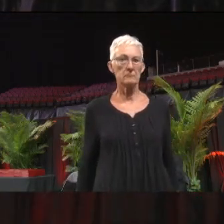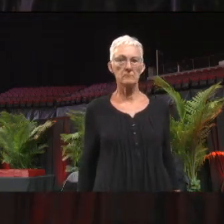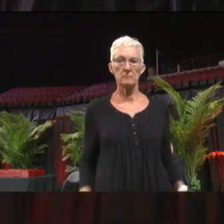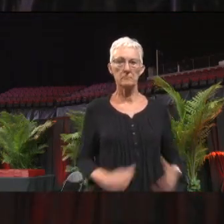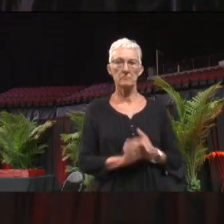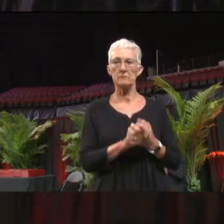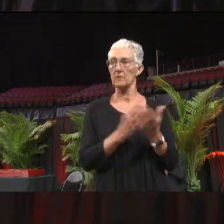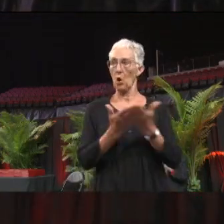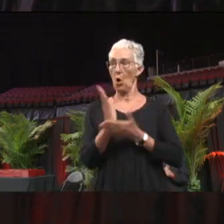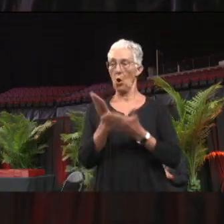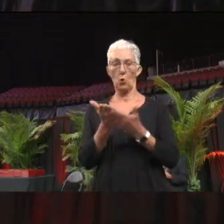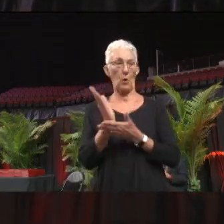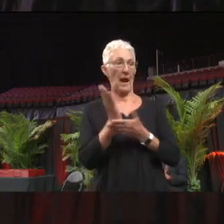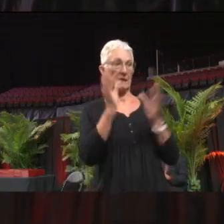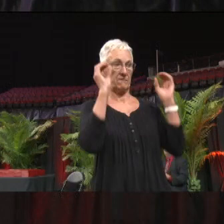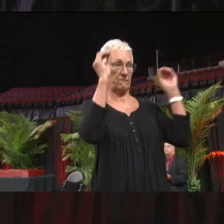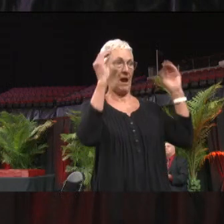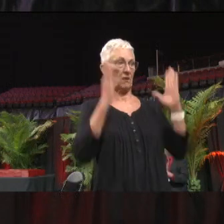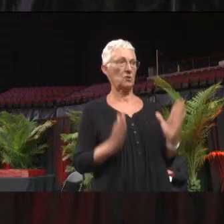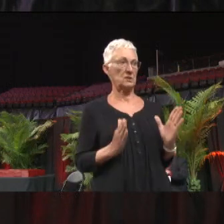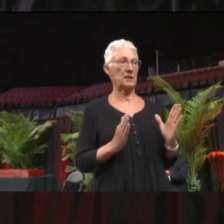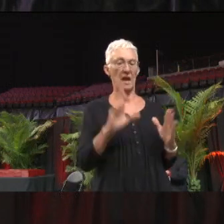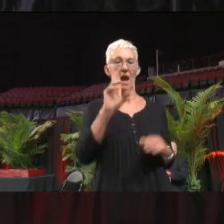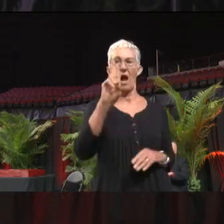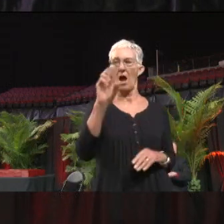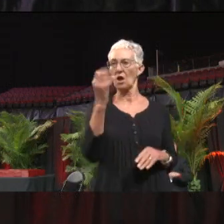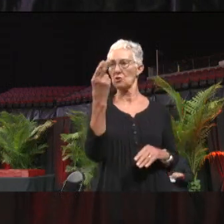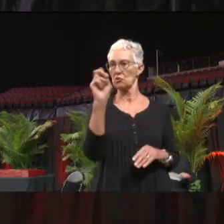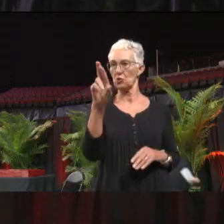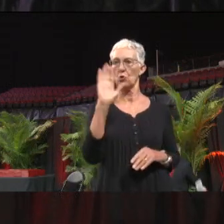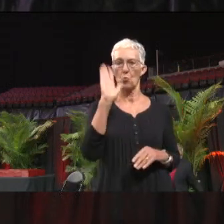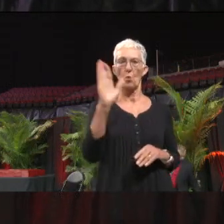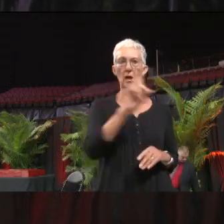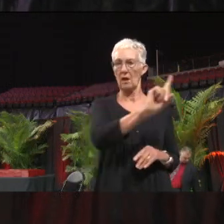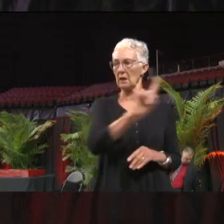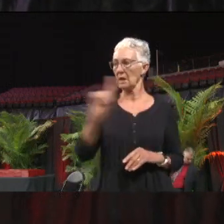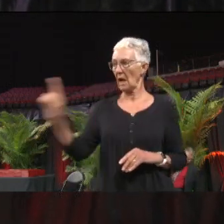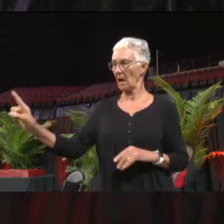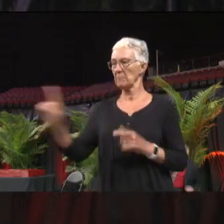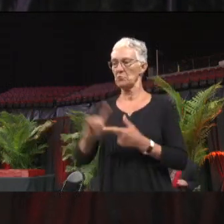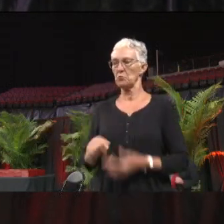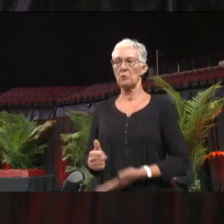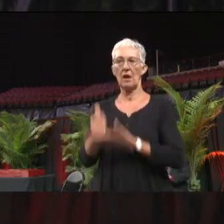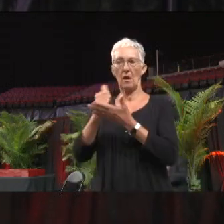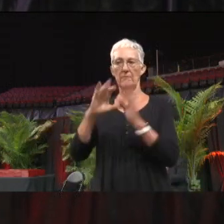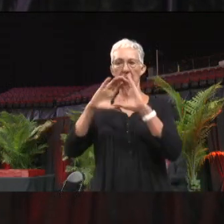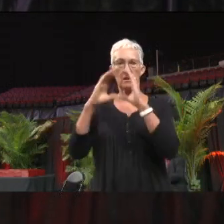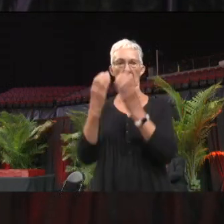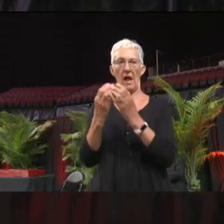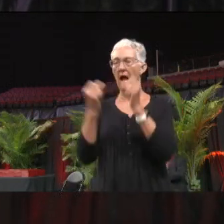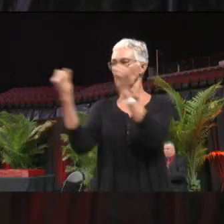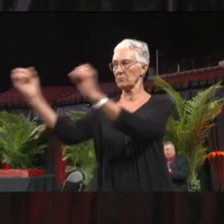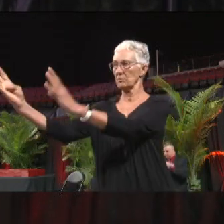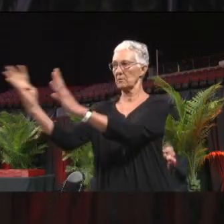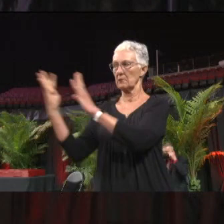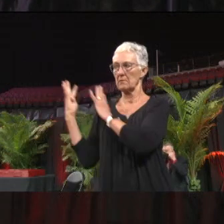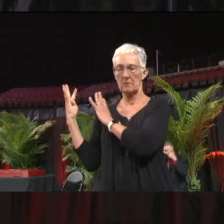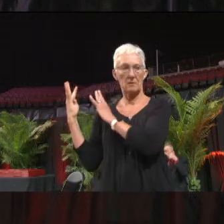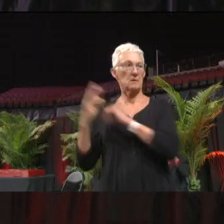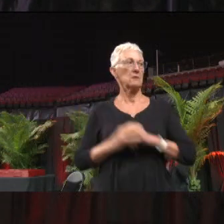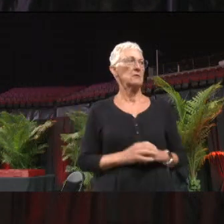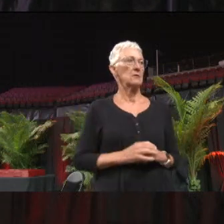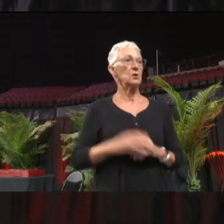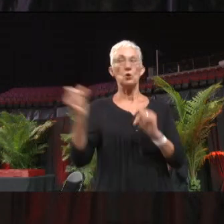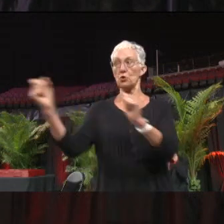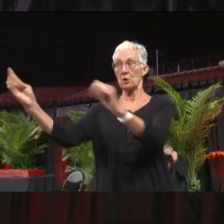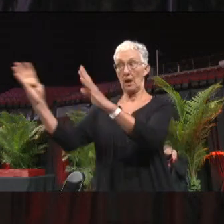All right, as our faculty ushers now start to come forward to assist the class members as they come to the stage. As we come to the stage, we have a